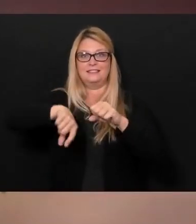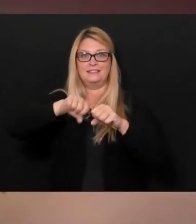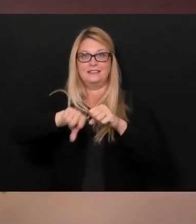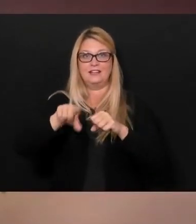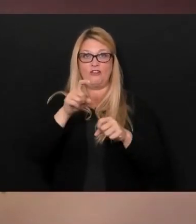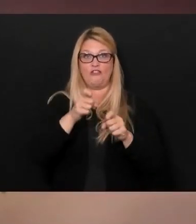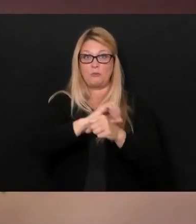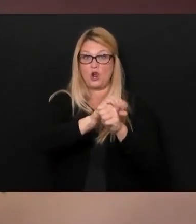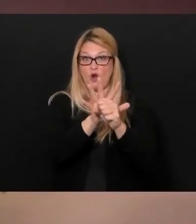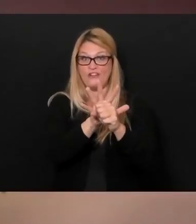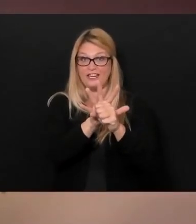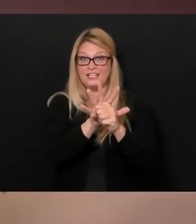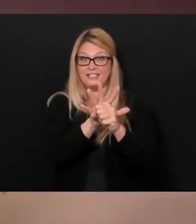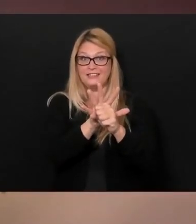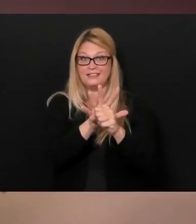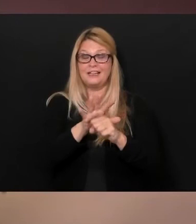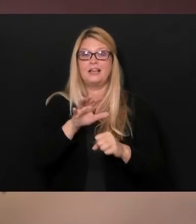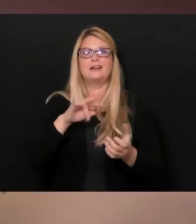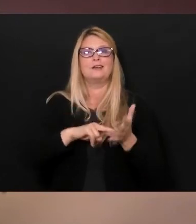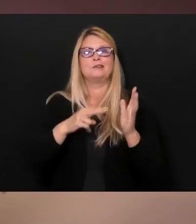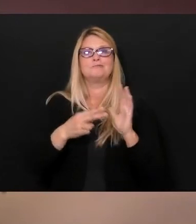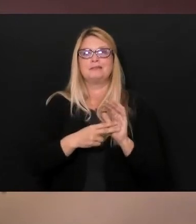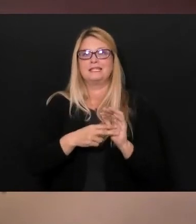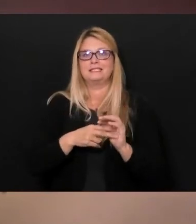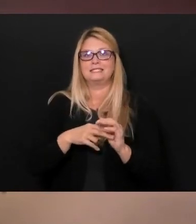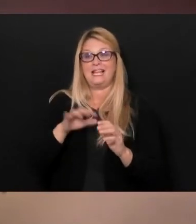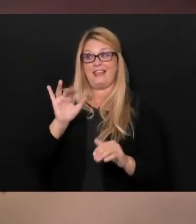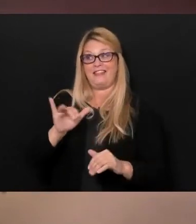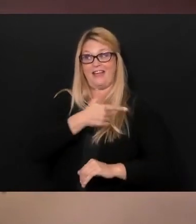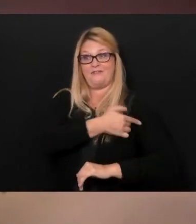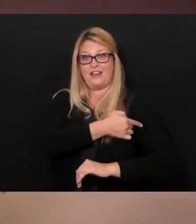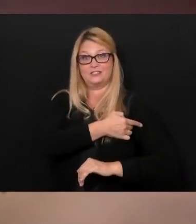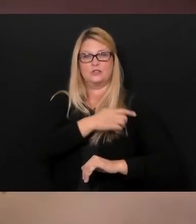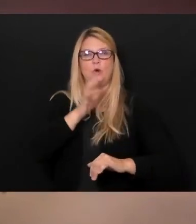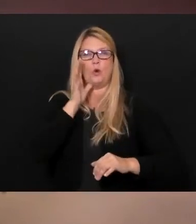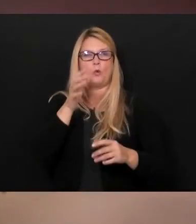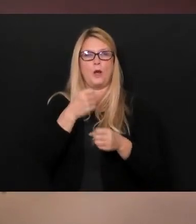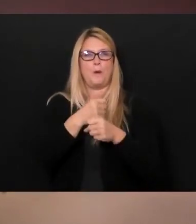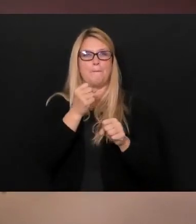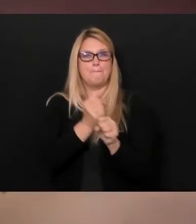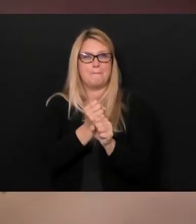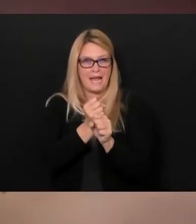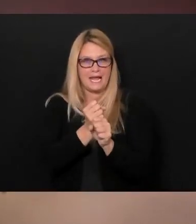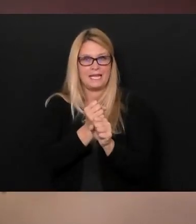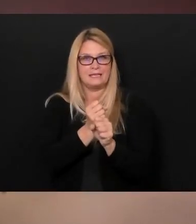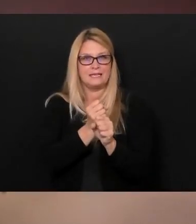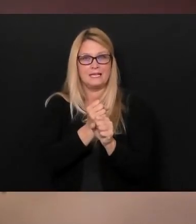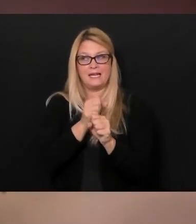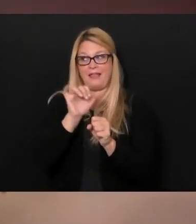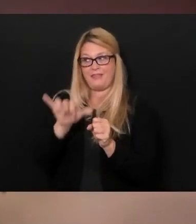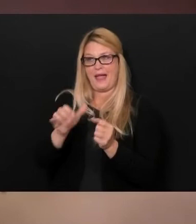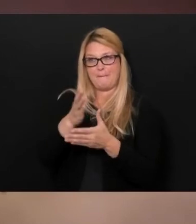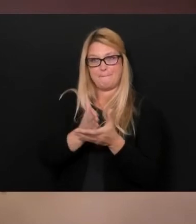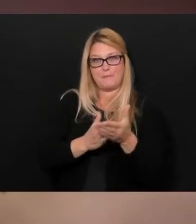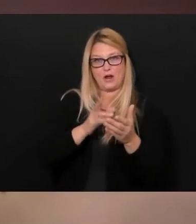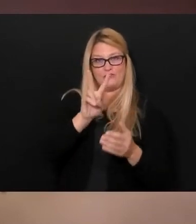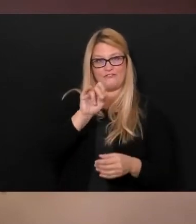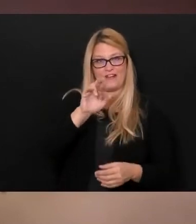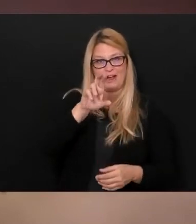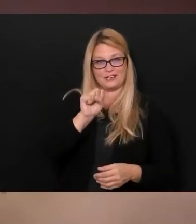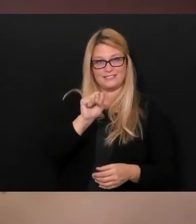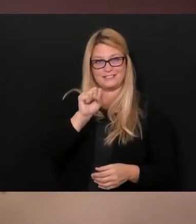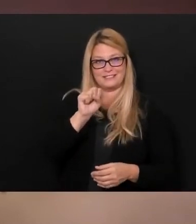that. And the vaccine is really instructing the body to make that part of the virus that is the spike